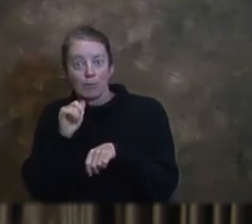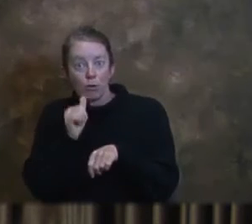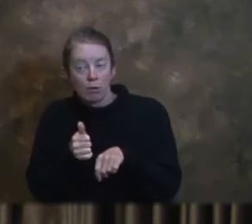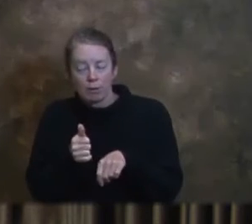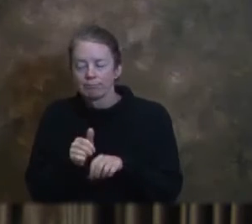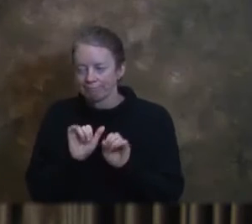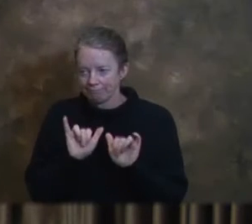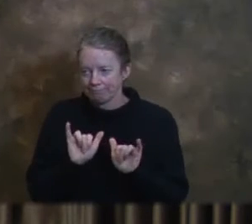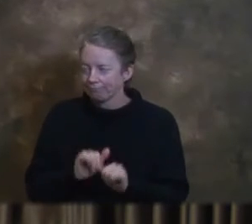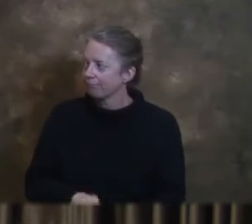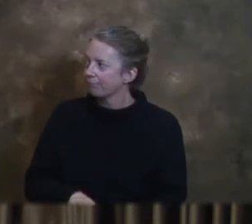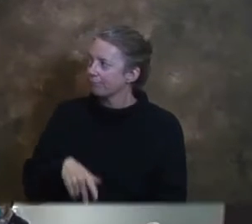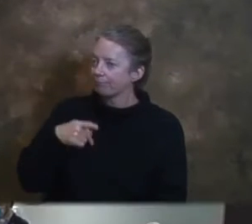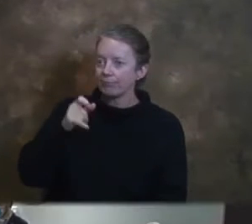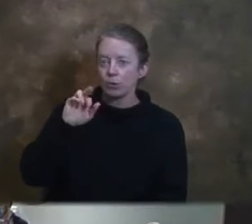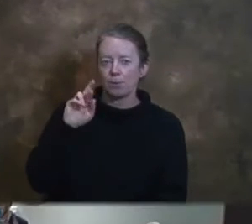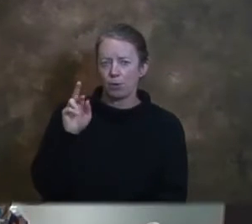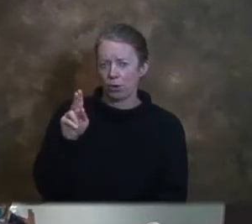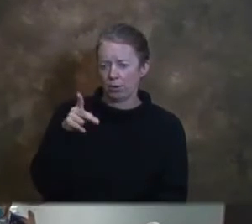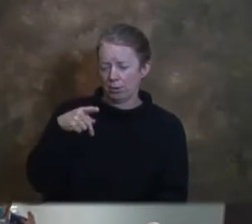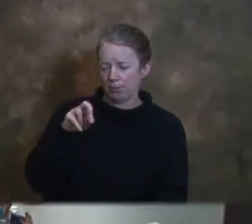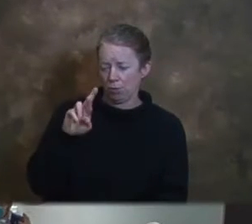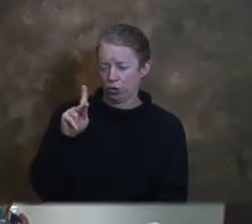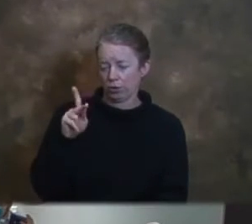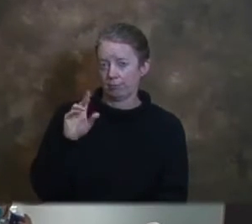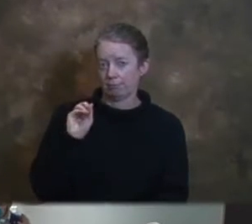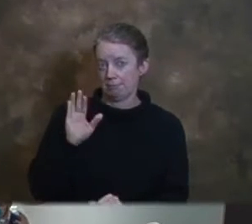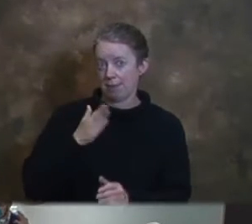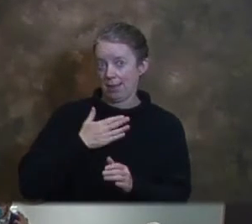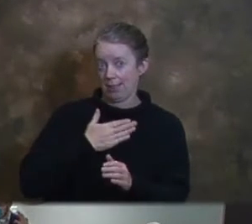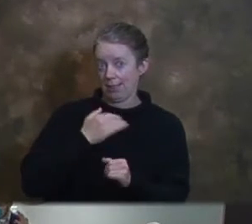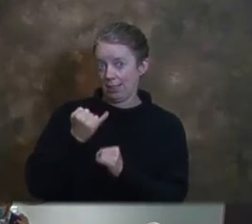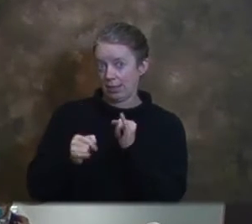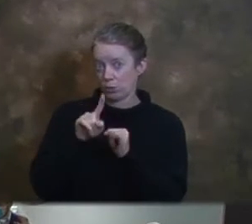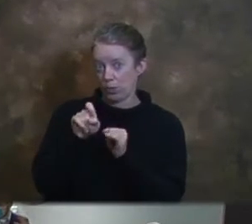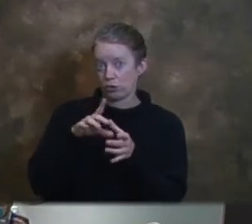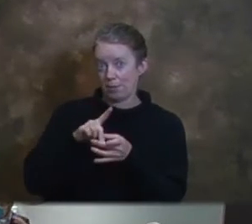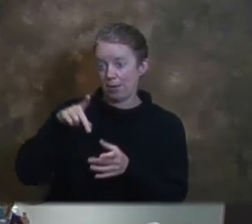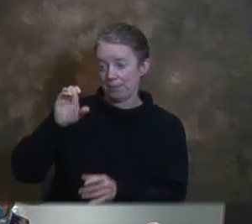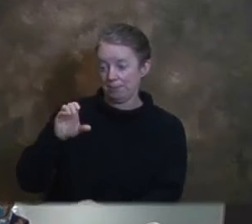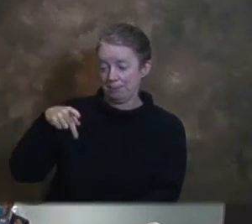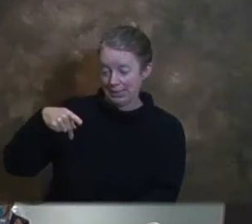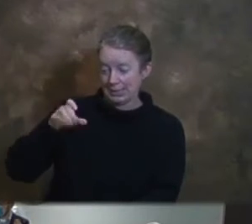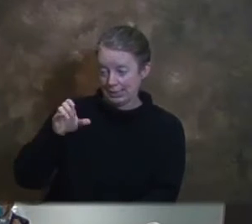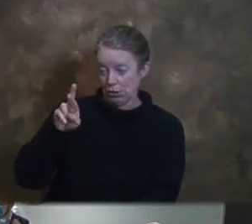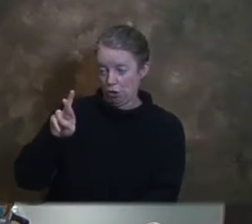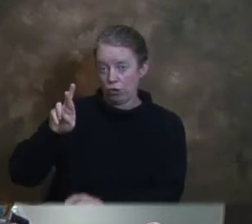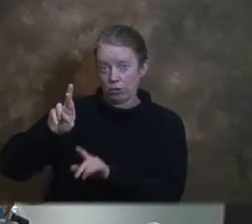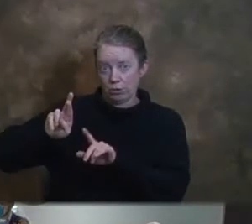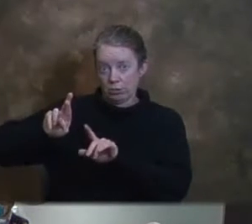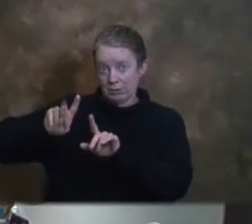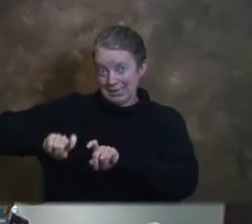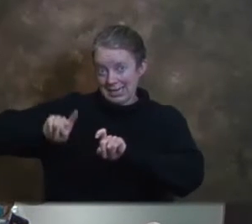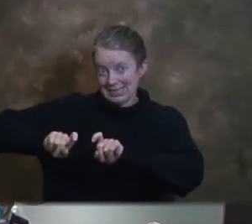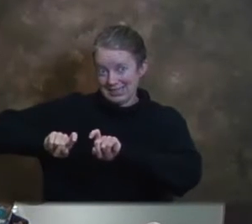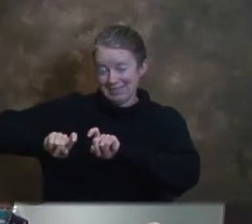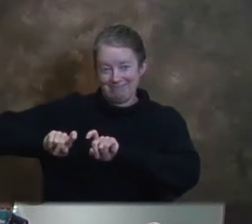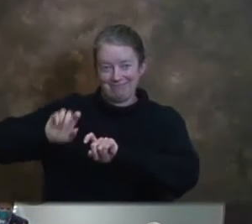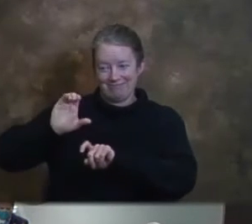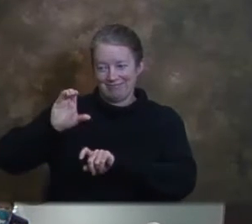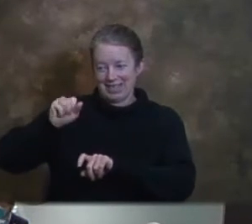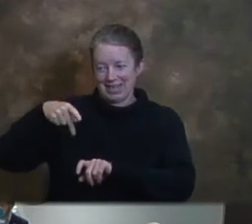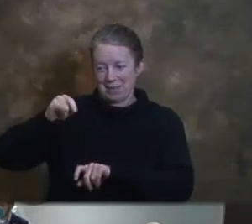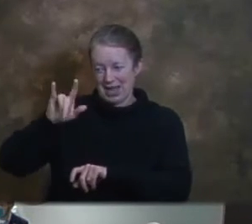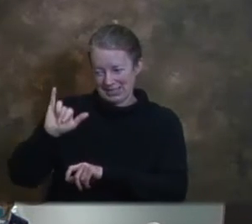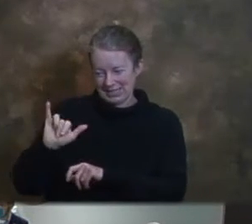question about, kind of shifting a question to PCR test capacity. I've been trying to find this,